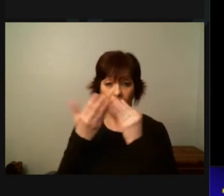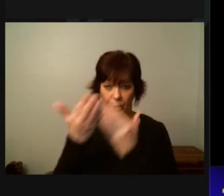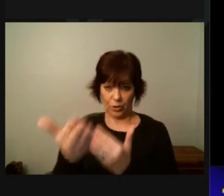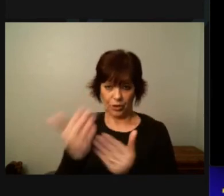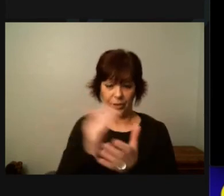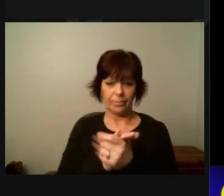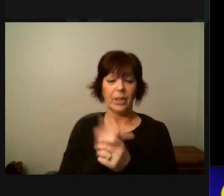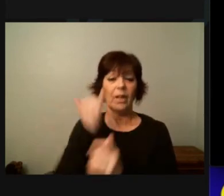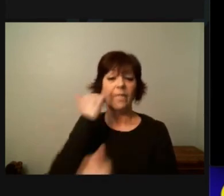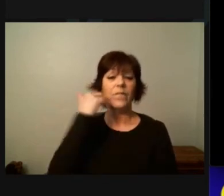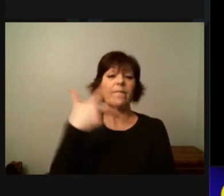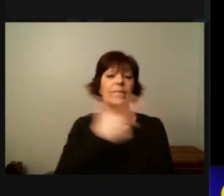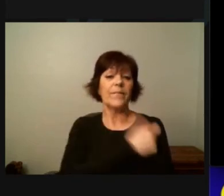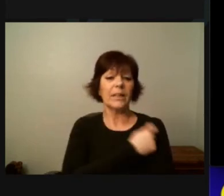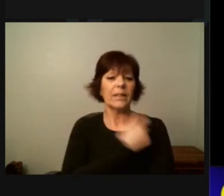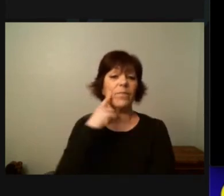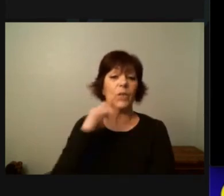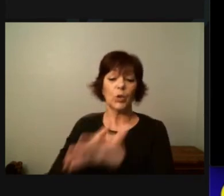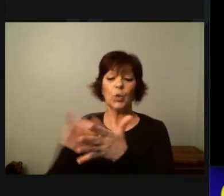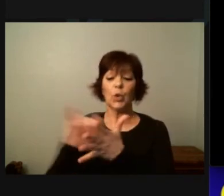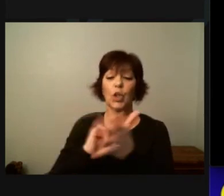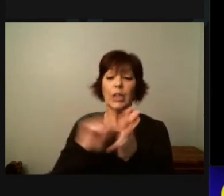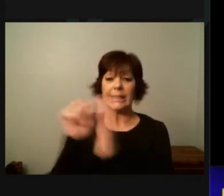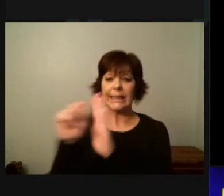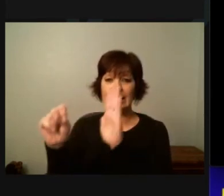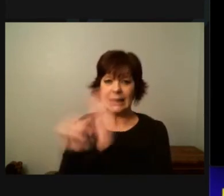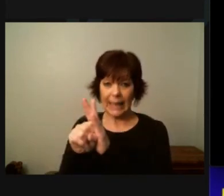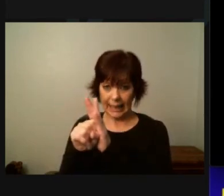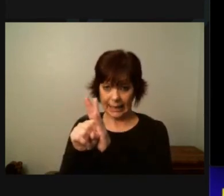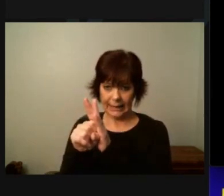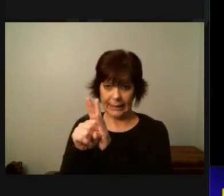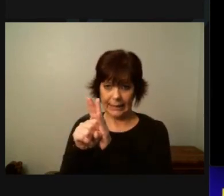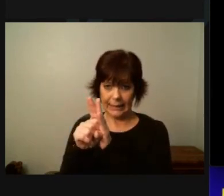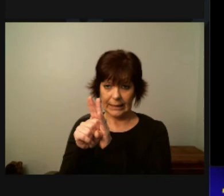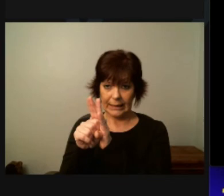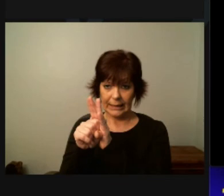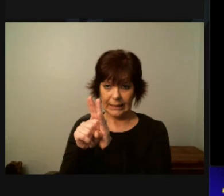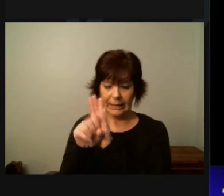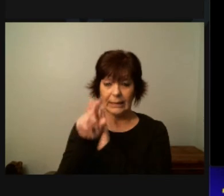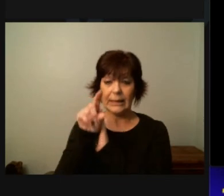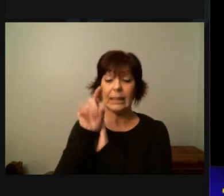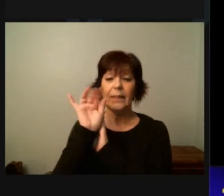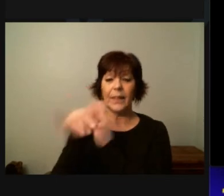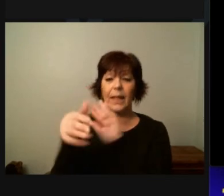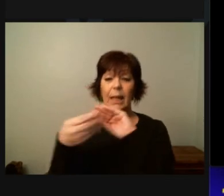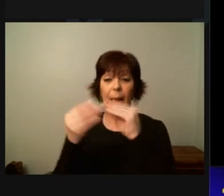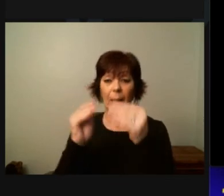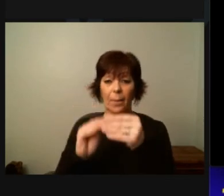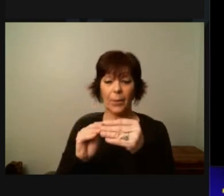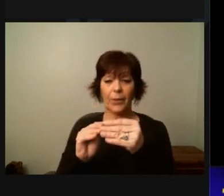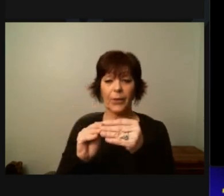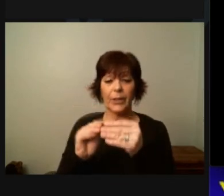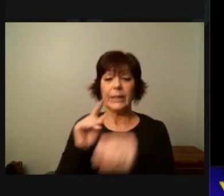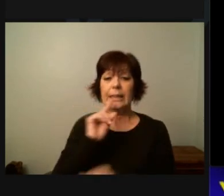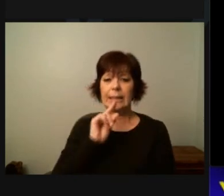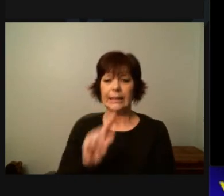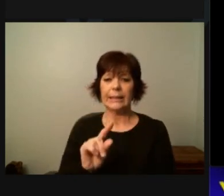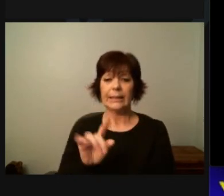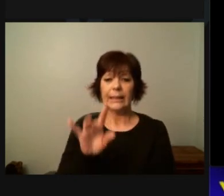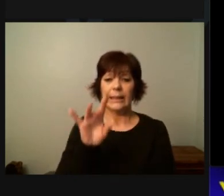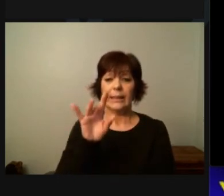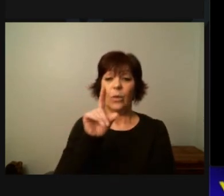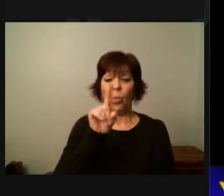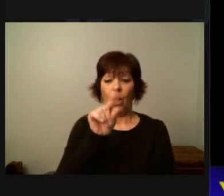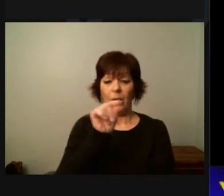For vaccine appointments for the New York State Department of Health, the New York State vaccine appointment line is